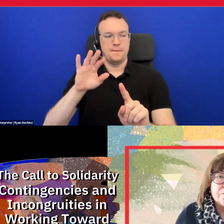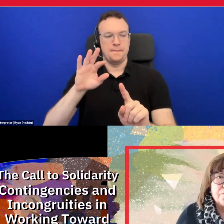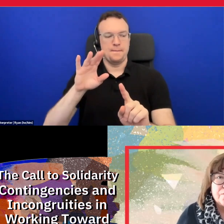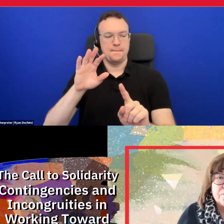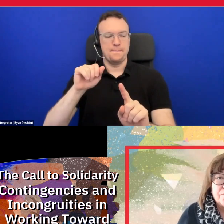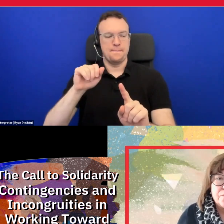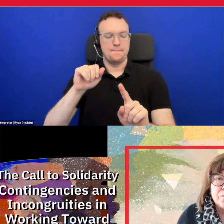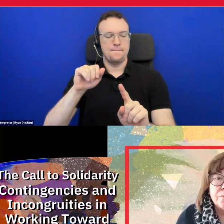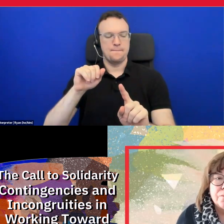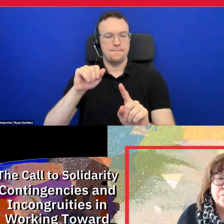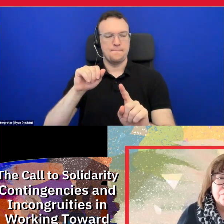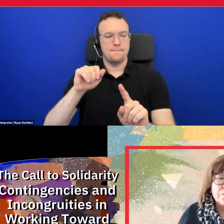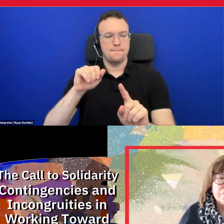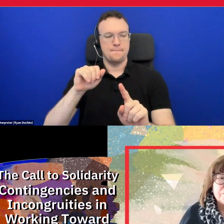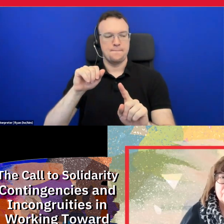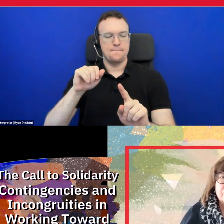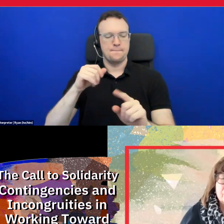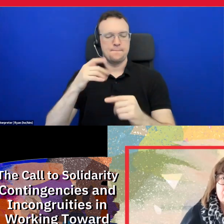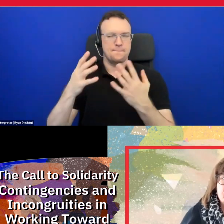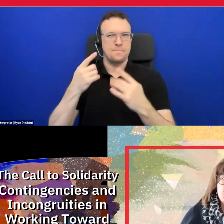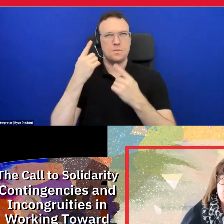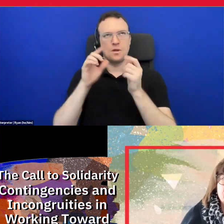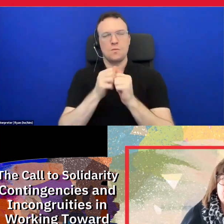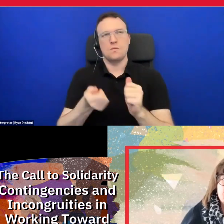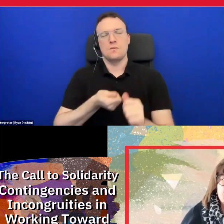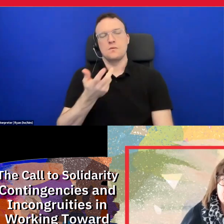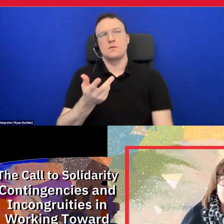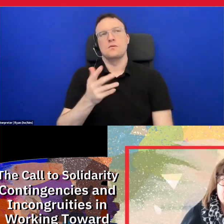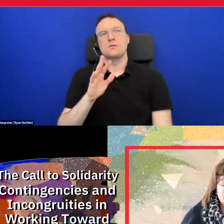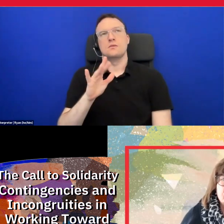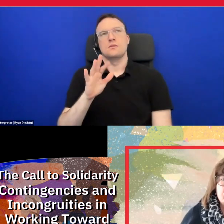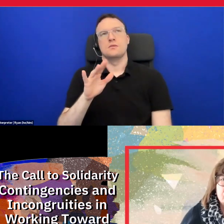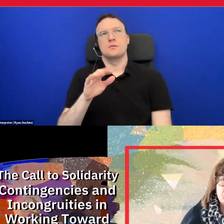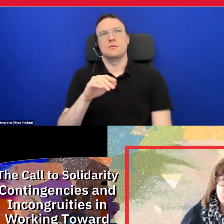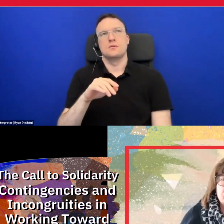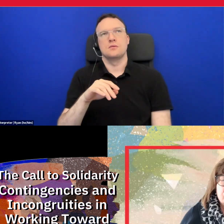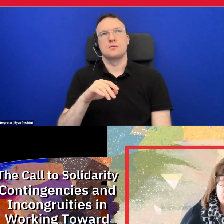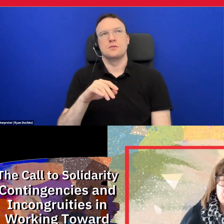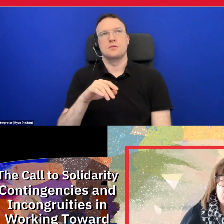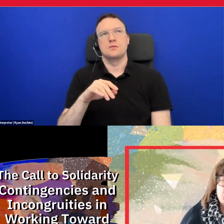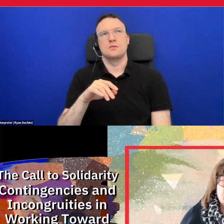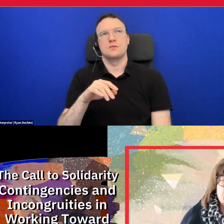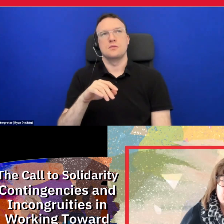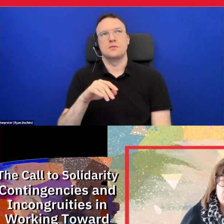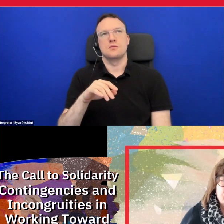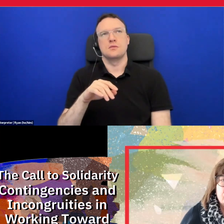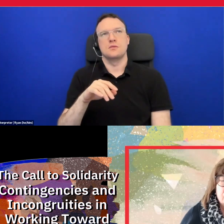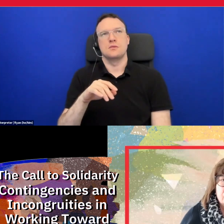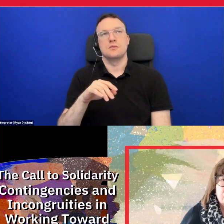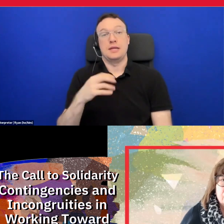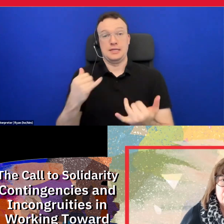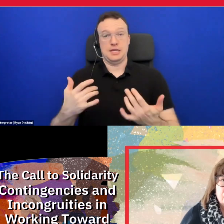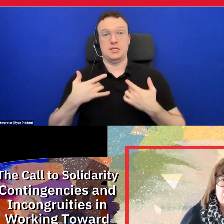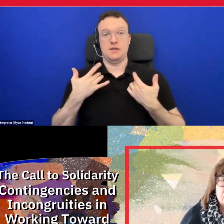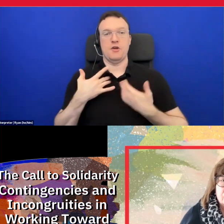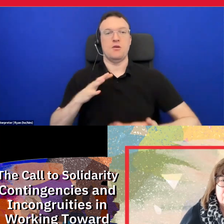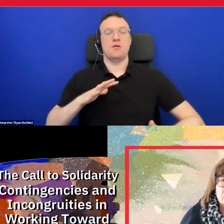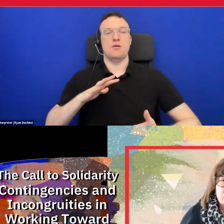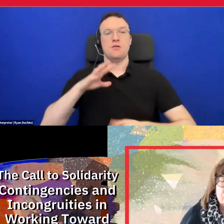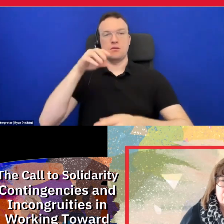acknowledging that this event today is part of the, it's in partnership with the speaker